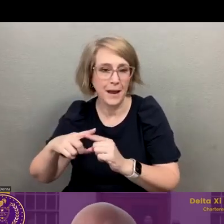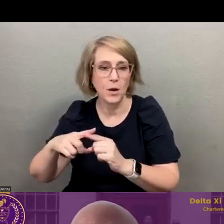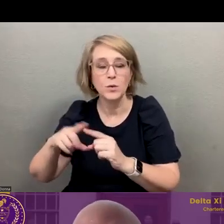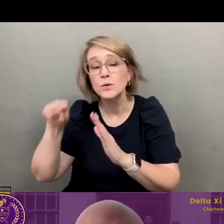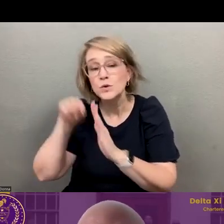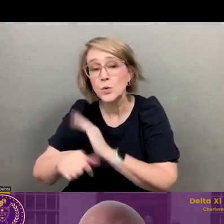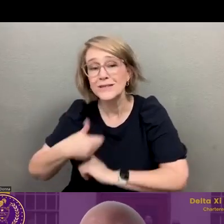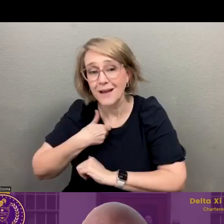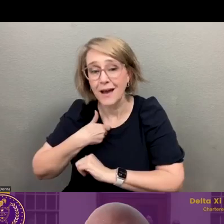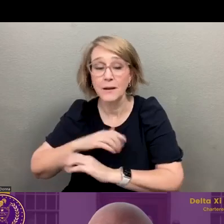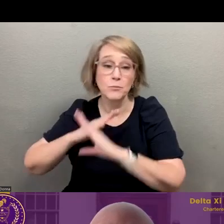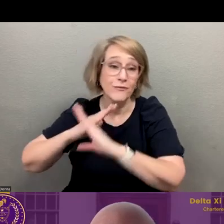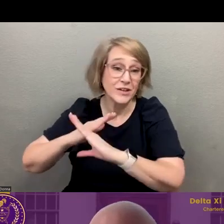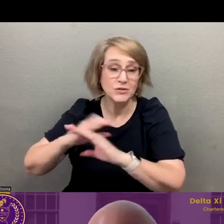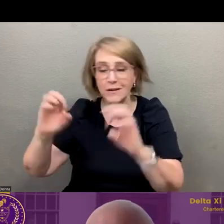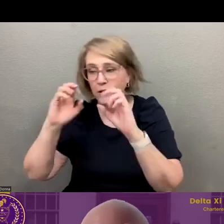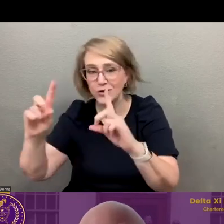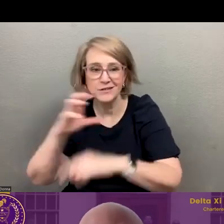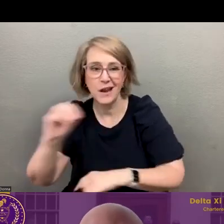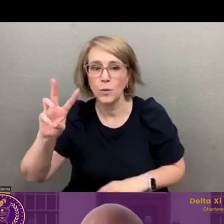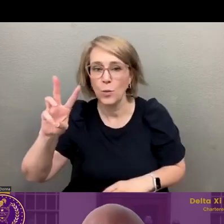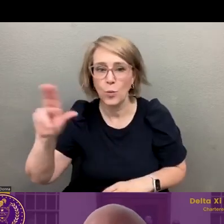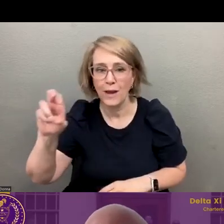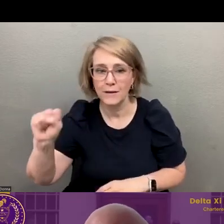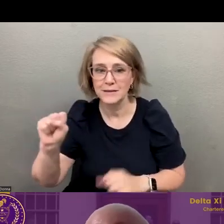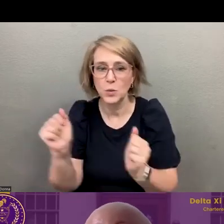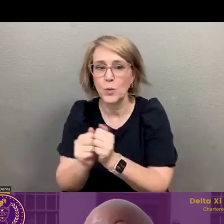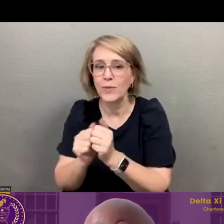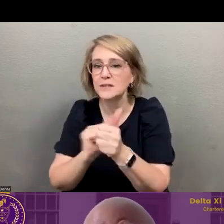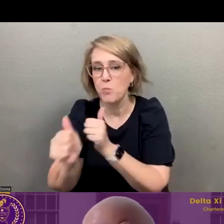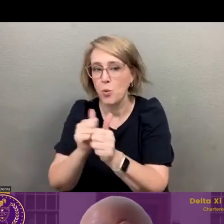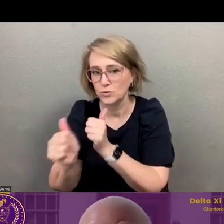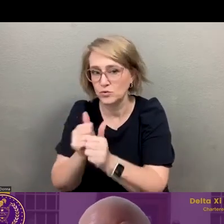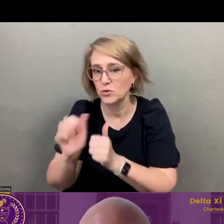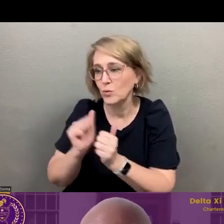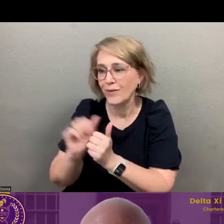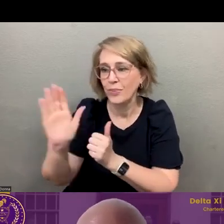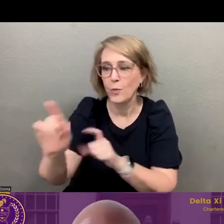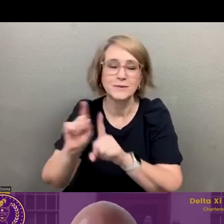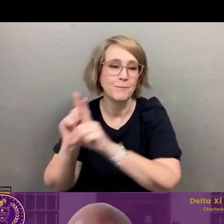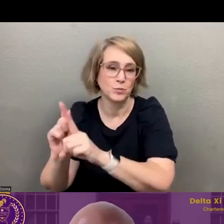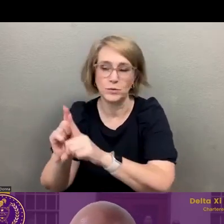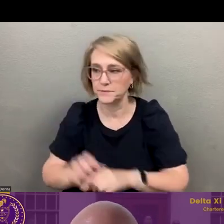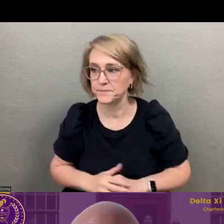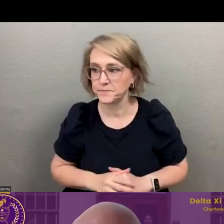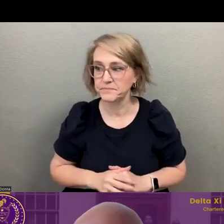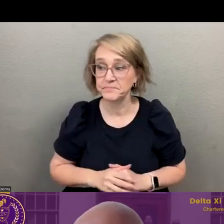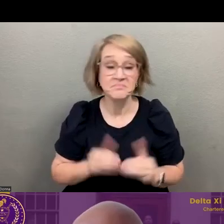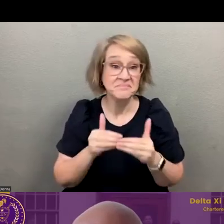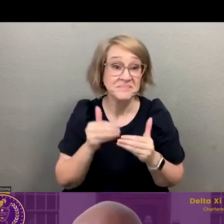education, wellness, and also incorporating sports and how that reaches out to their mentors and community members. Next